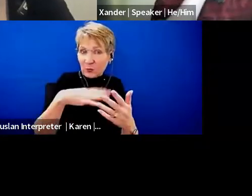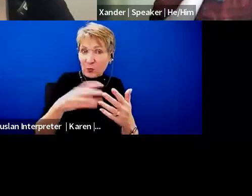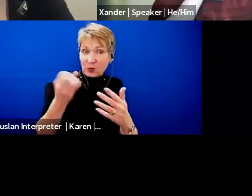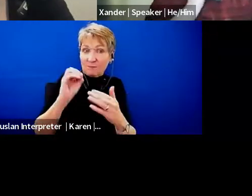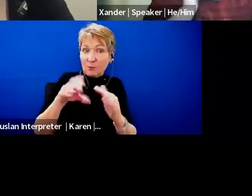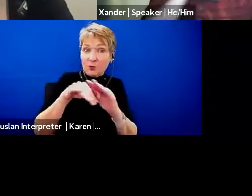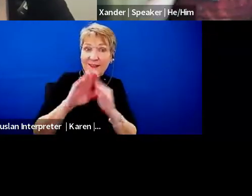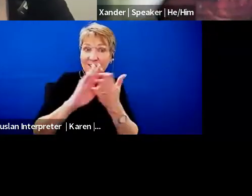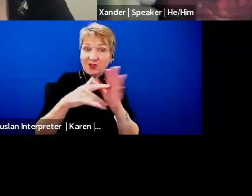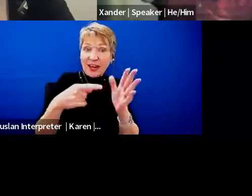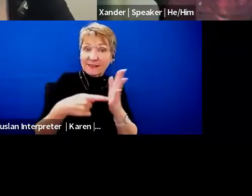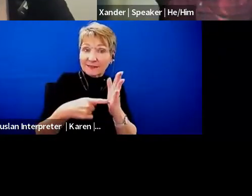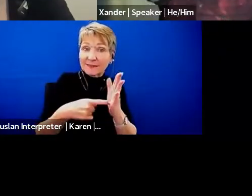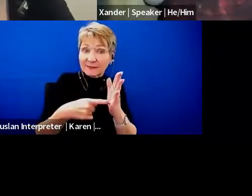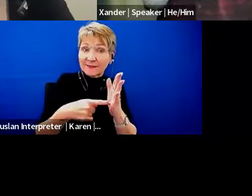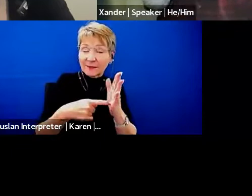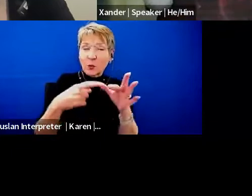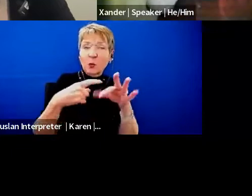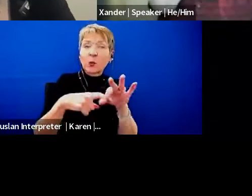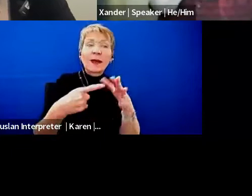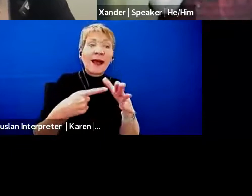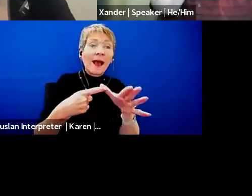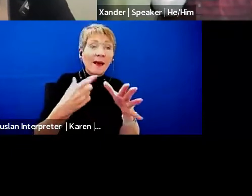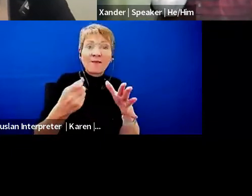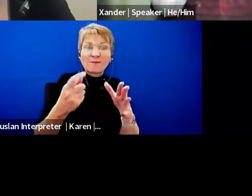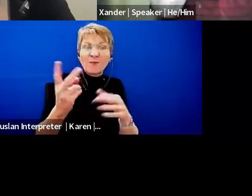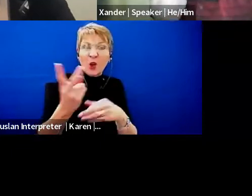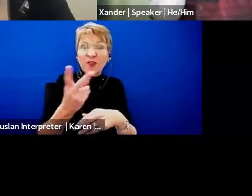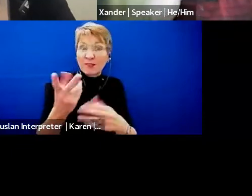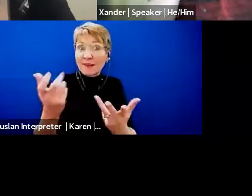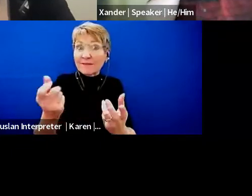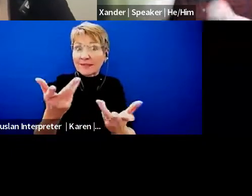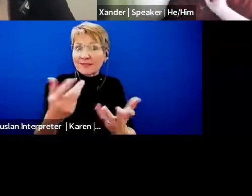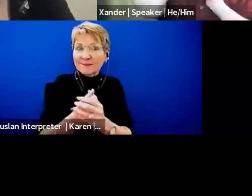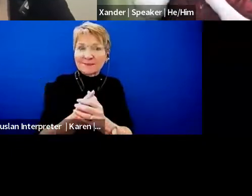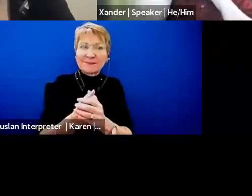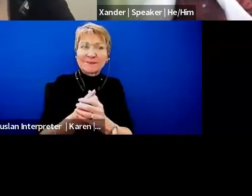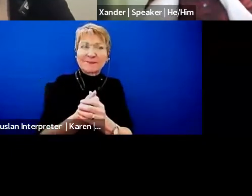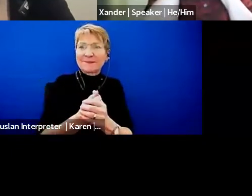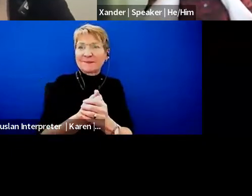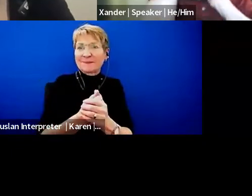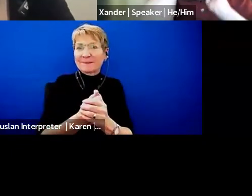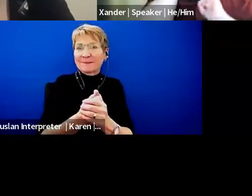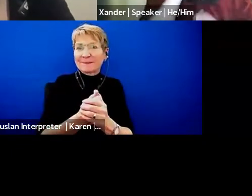chat or the Q&A function, we've got both running. Thank you, Emma.